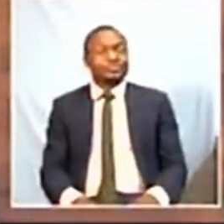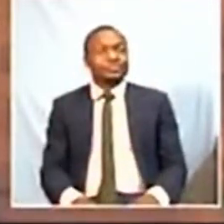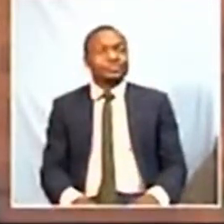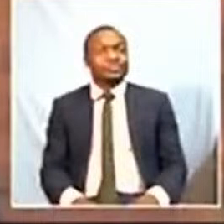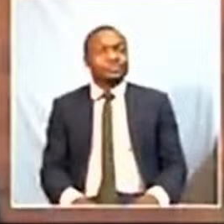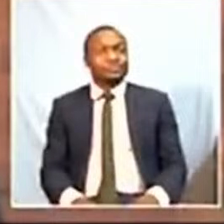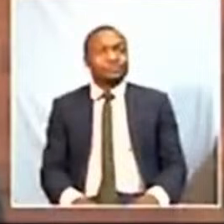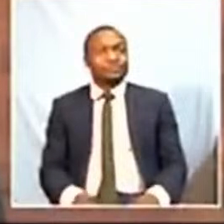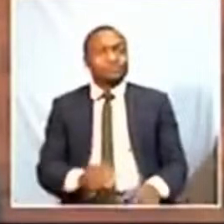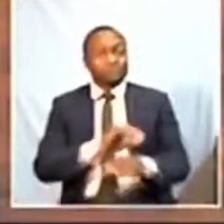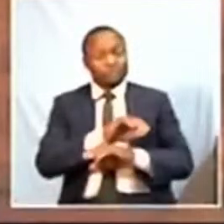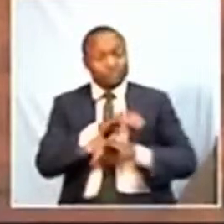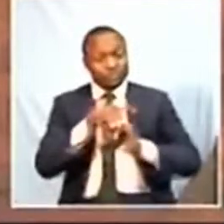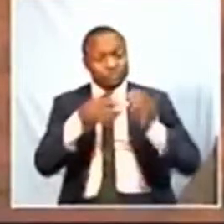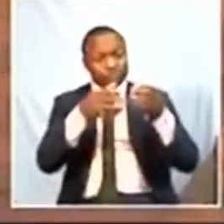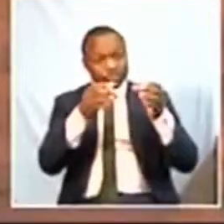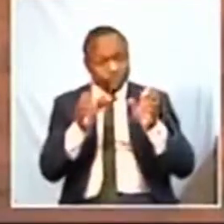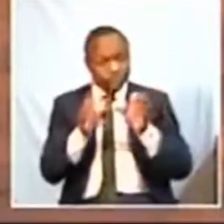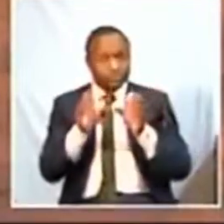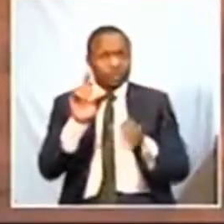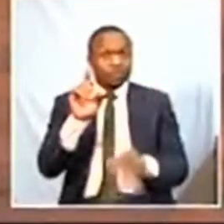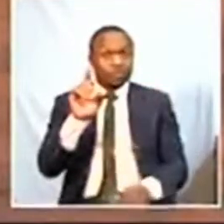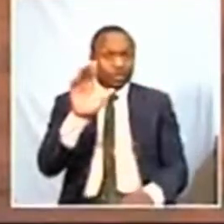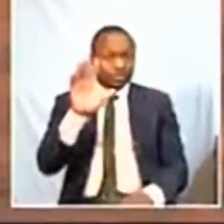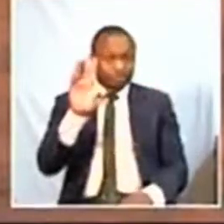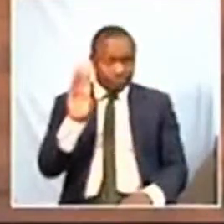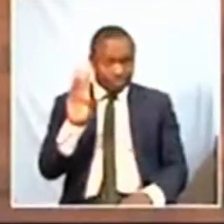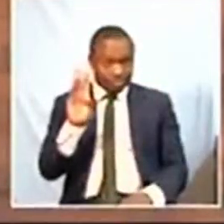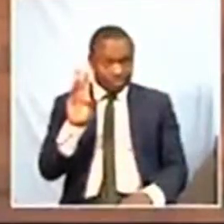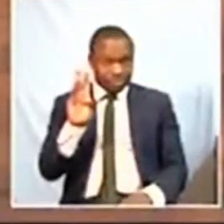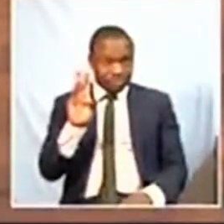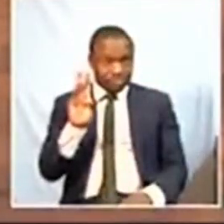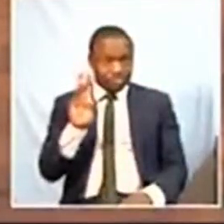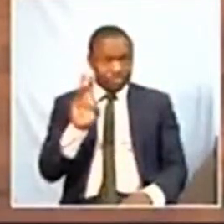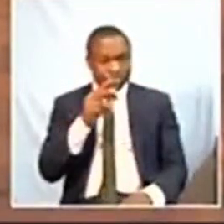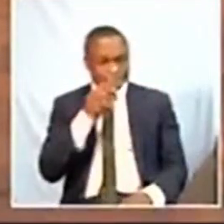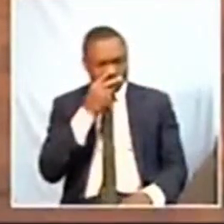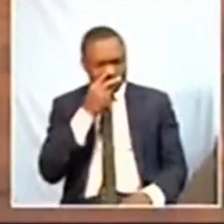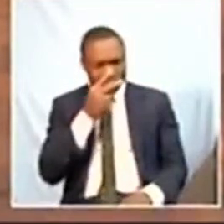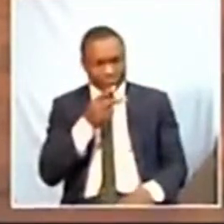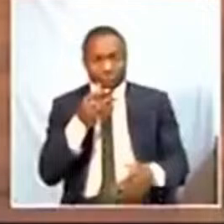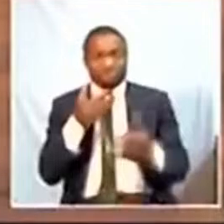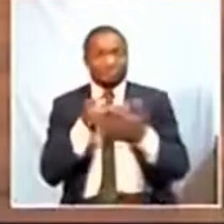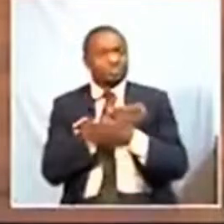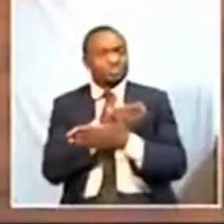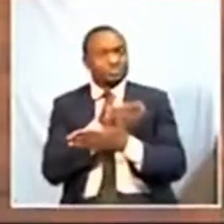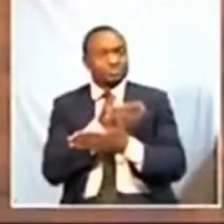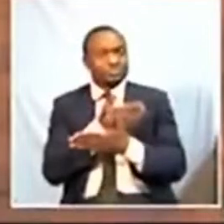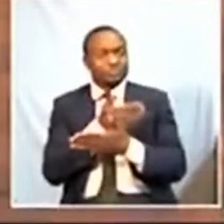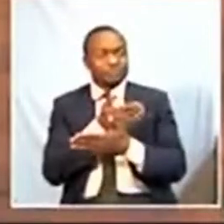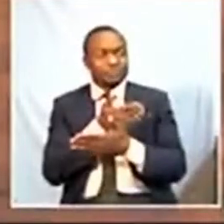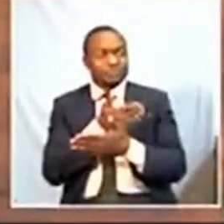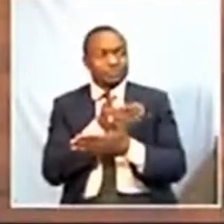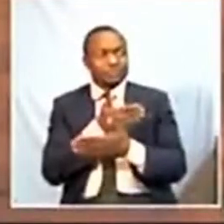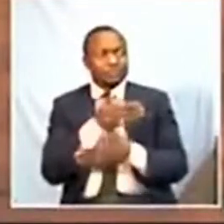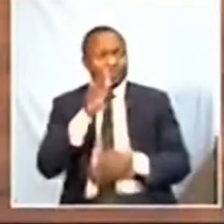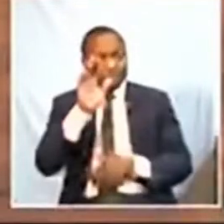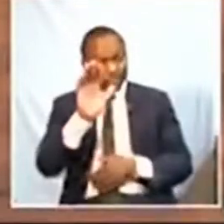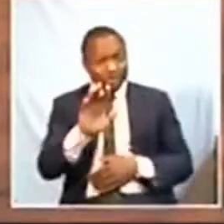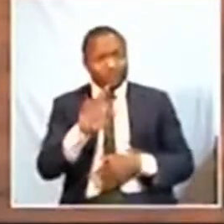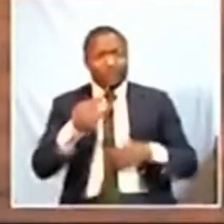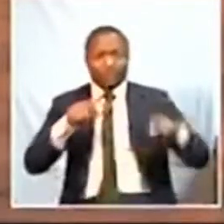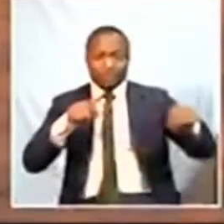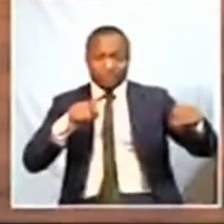or constituencies 156? So we see it strange. There shall always be a controlling officer.